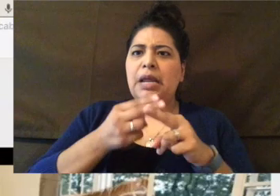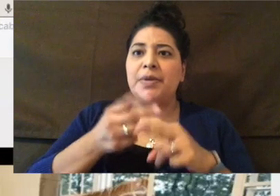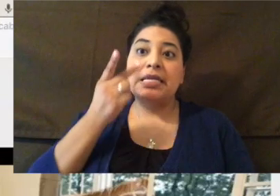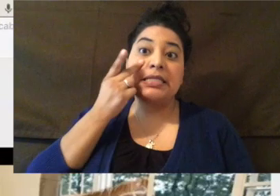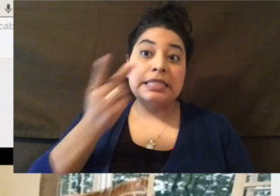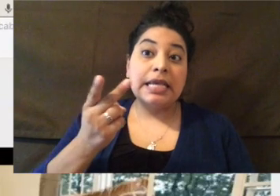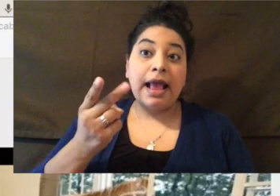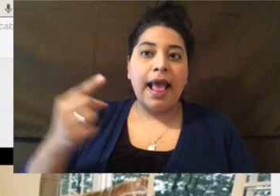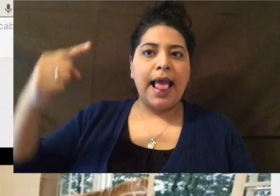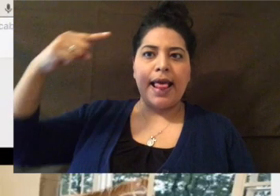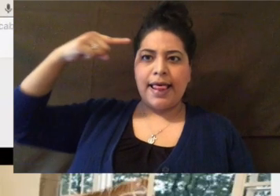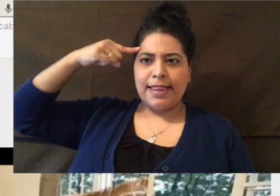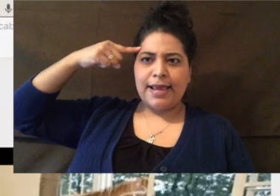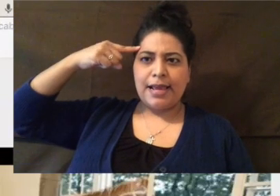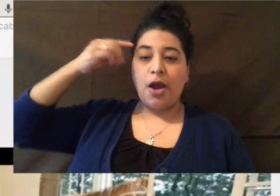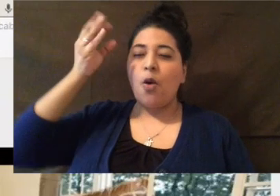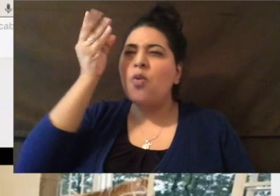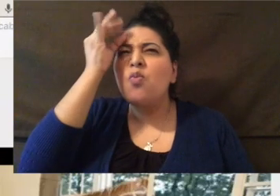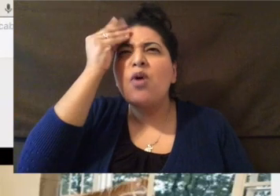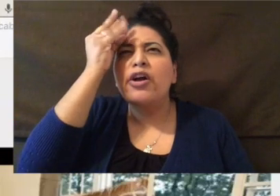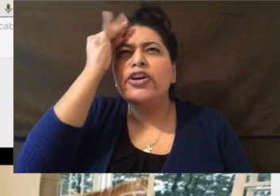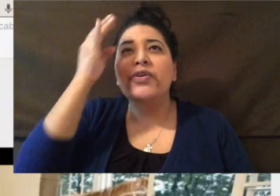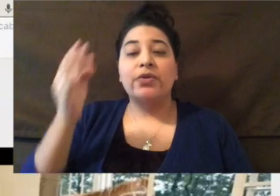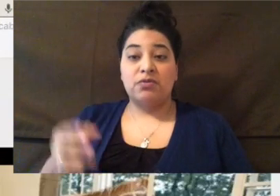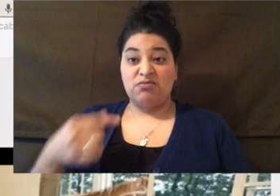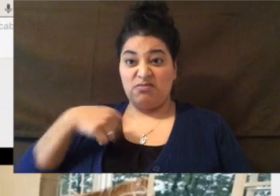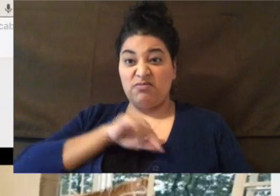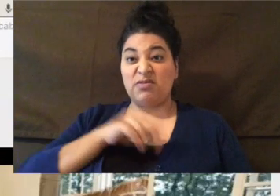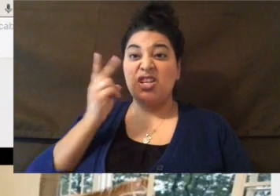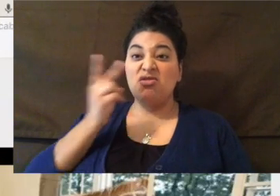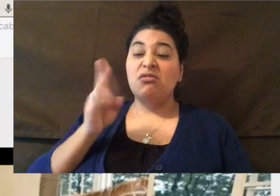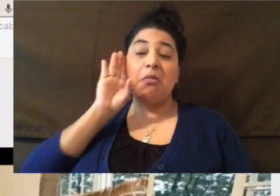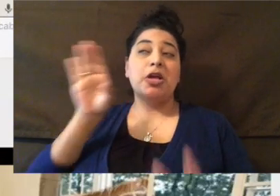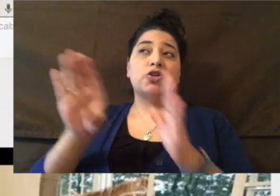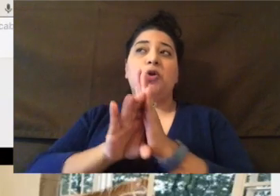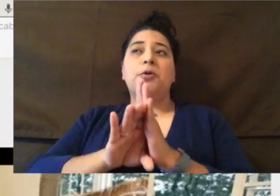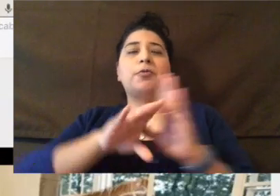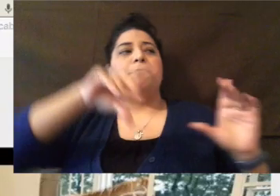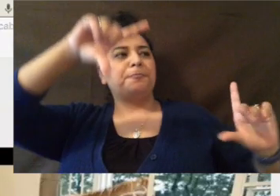Wonder, where we look at an image and we